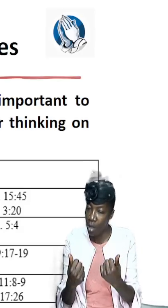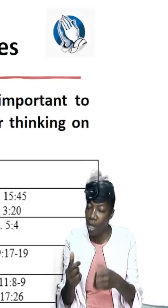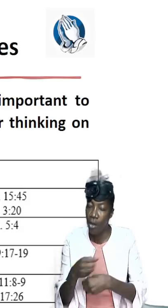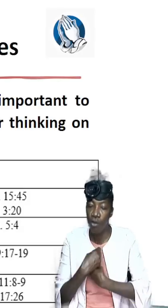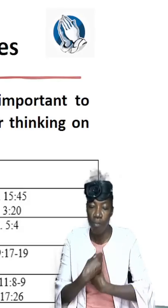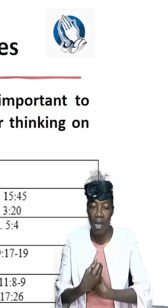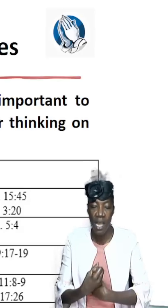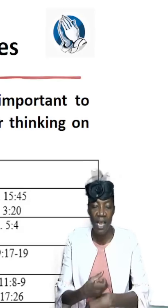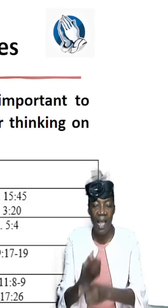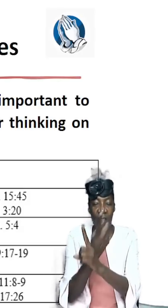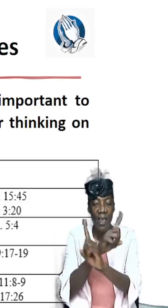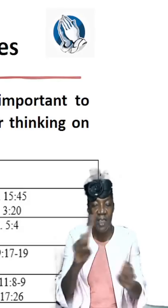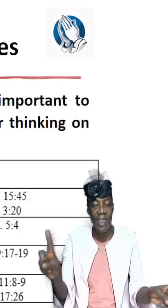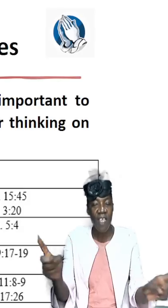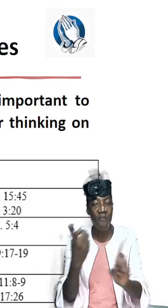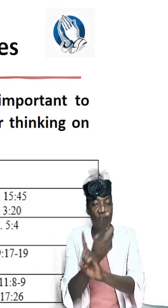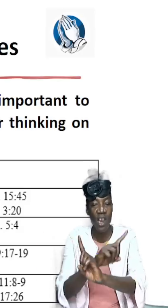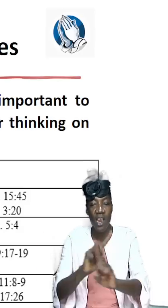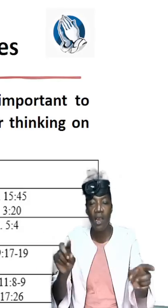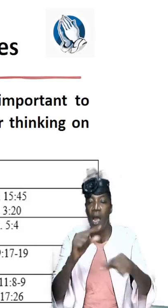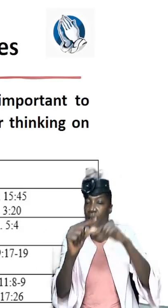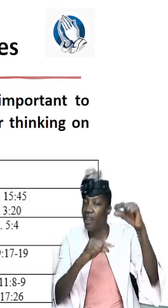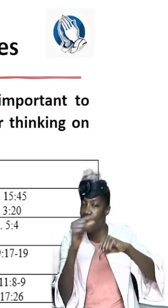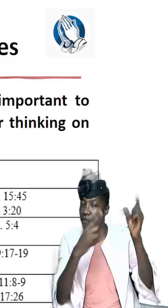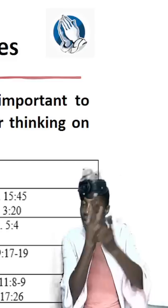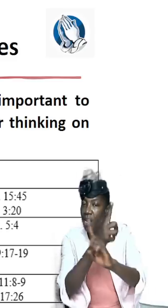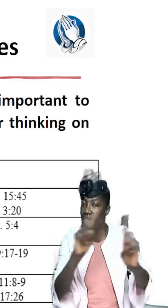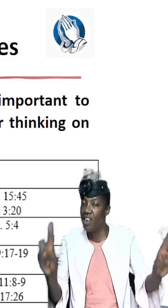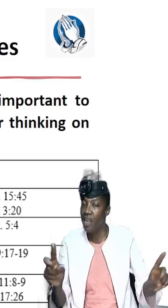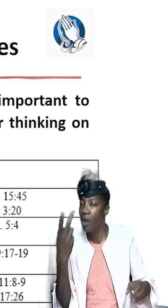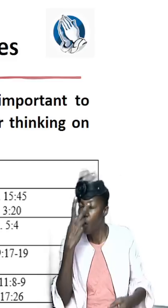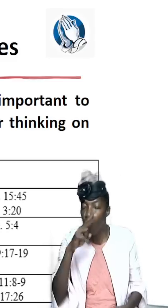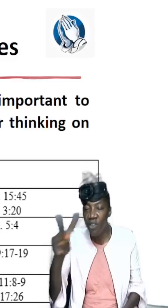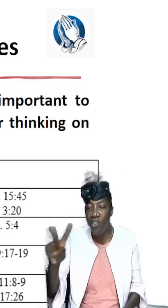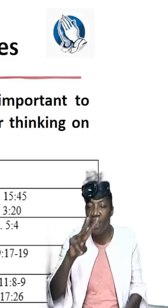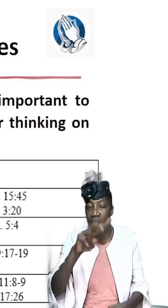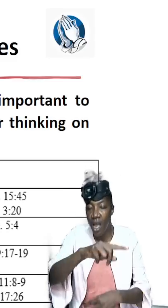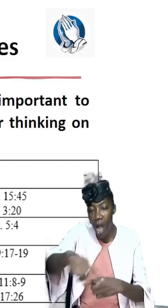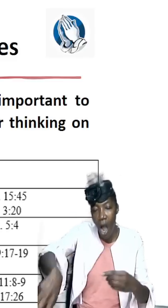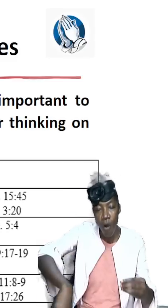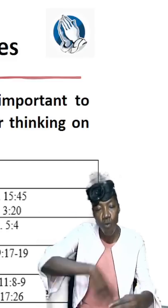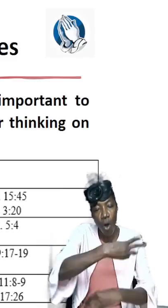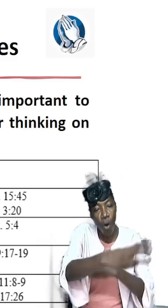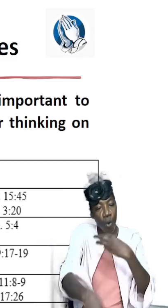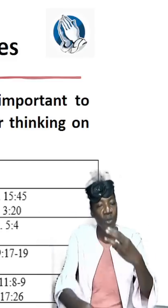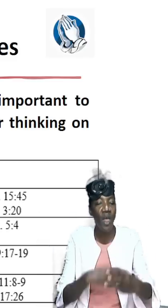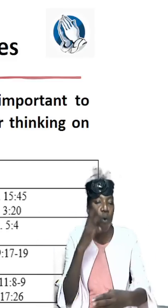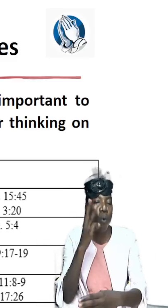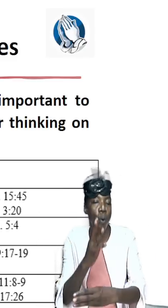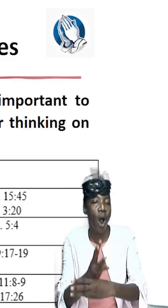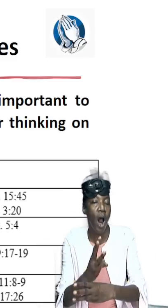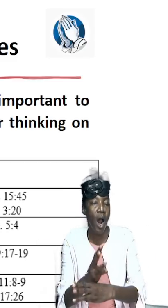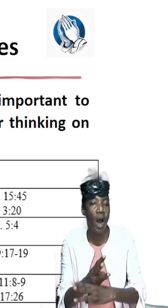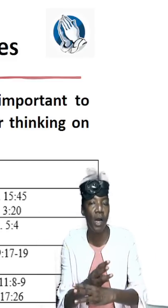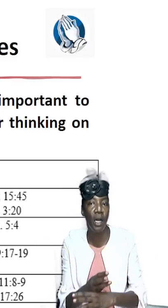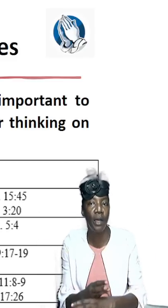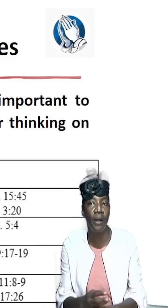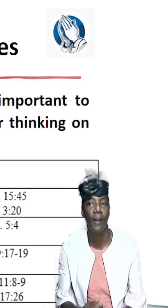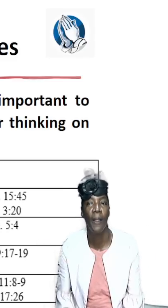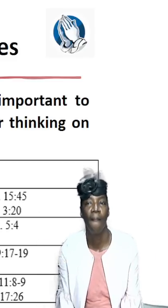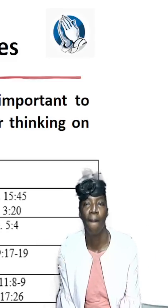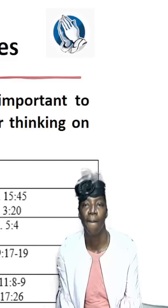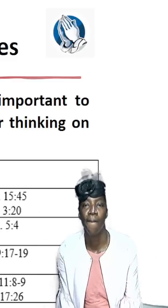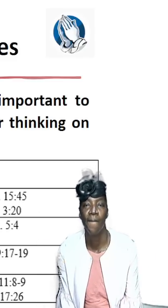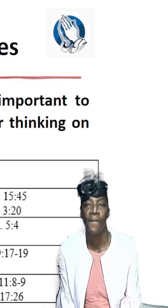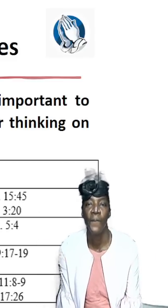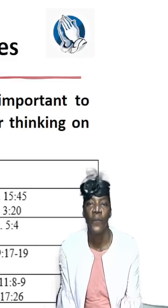the genetic diversity that we see right around the world. So make note of these scriptures again